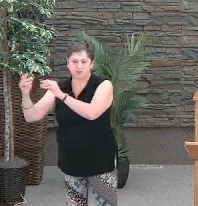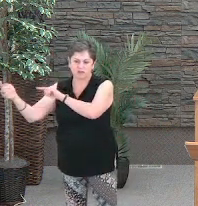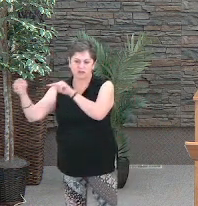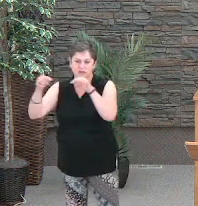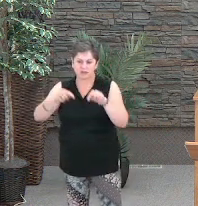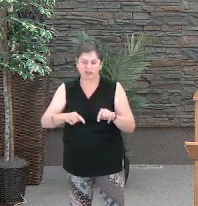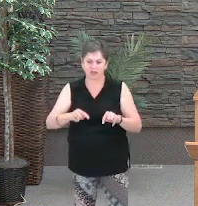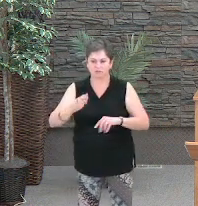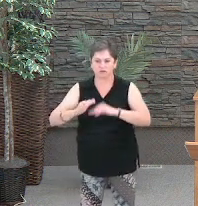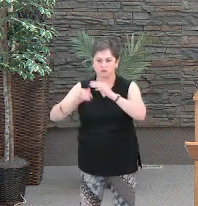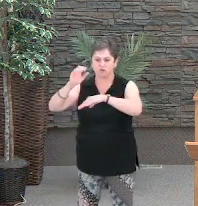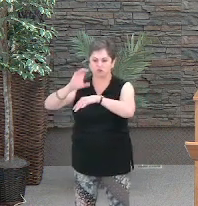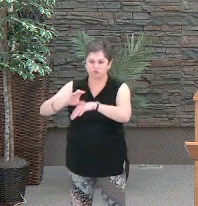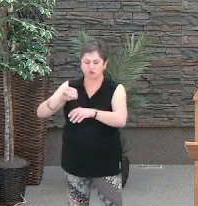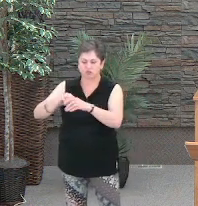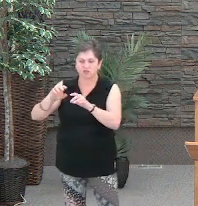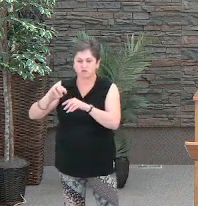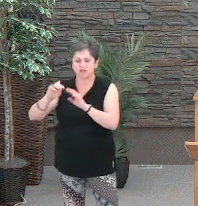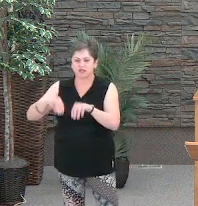the church in Montana in